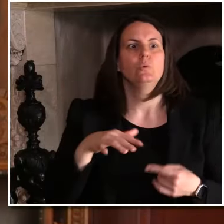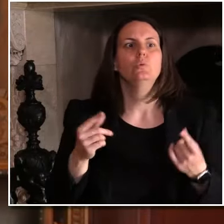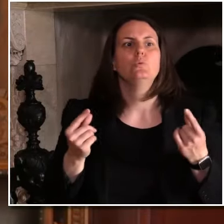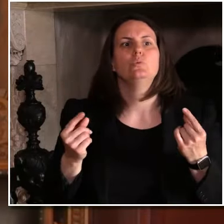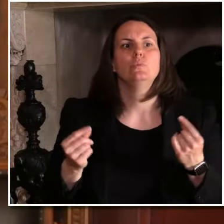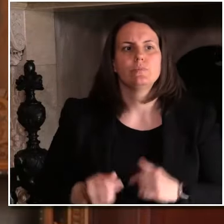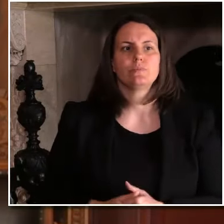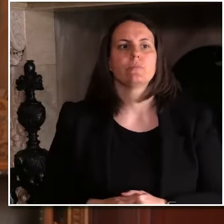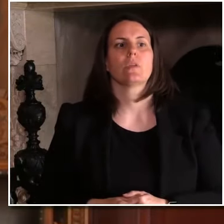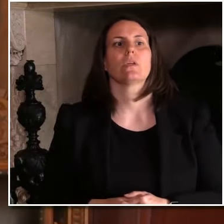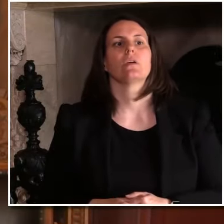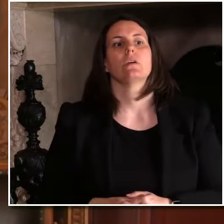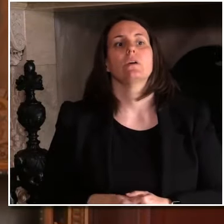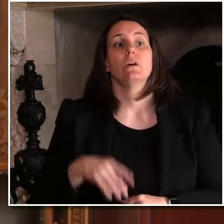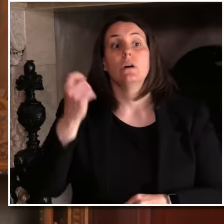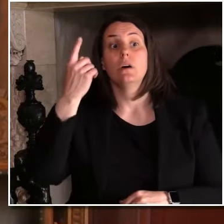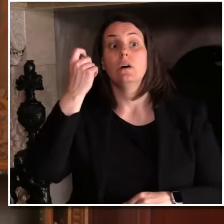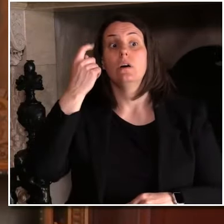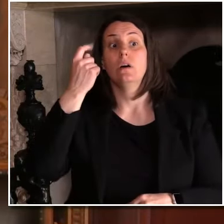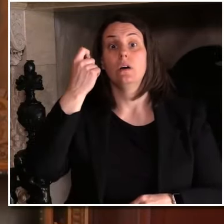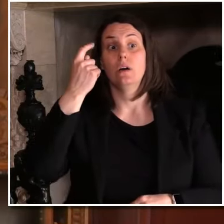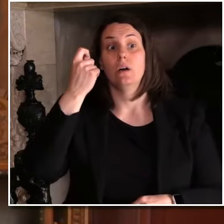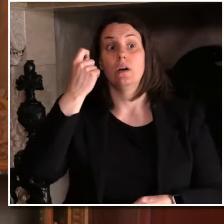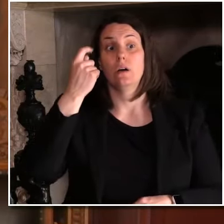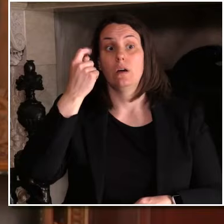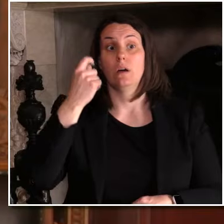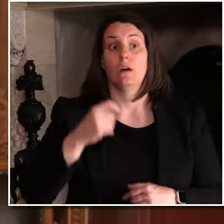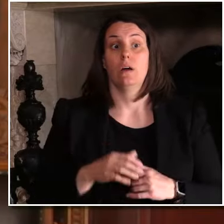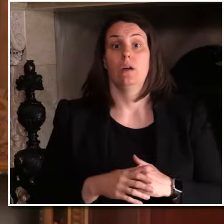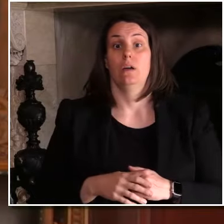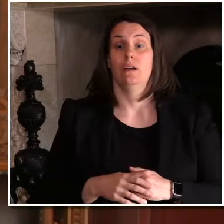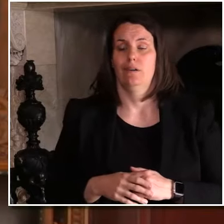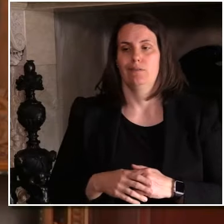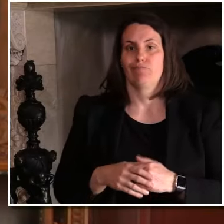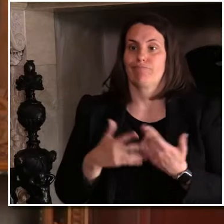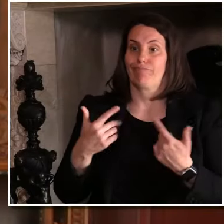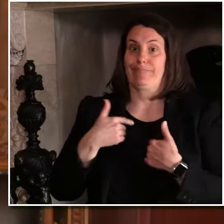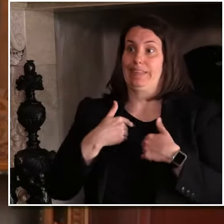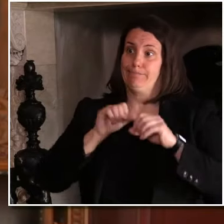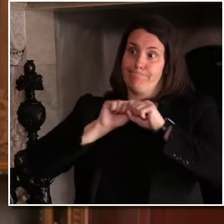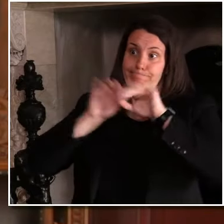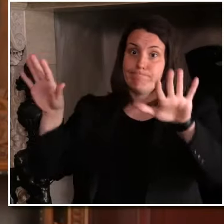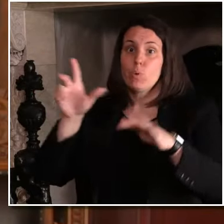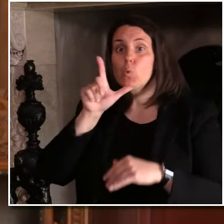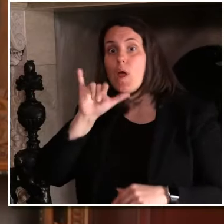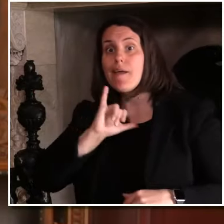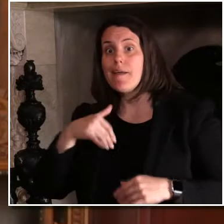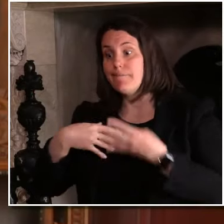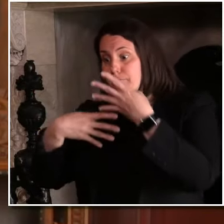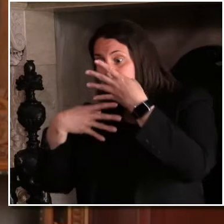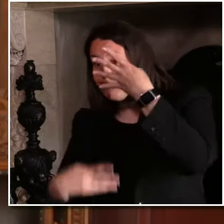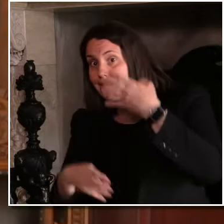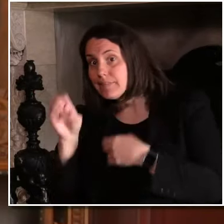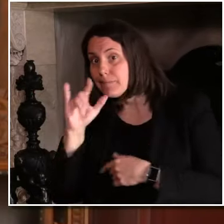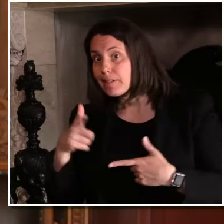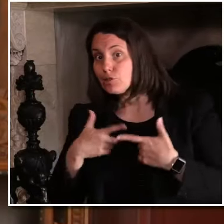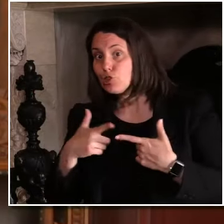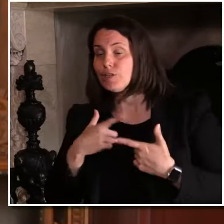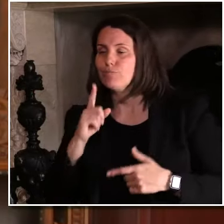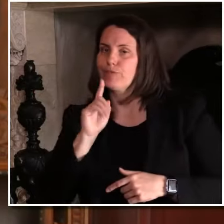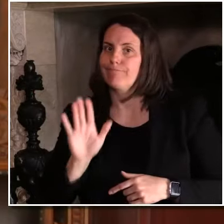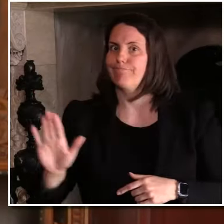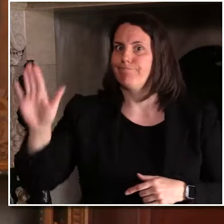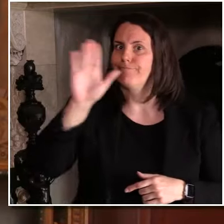us for timely and urgent things. So we're trying to push out these multiple channels of communication,